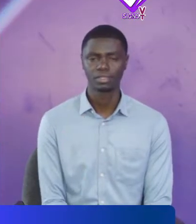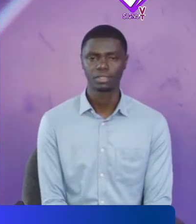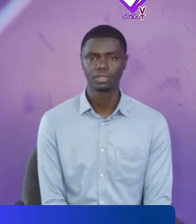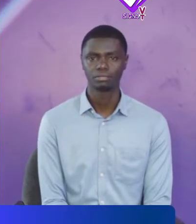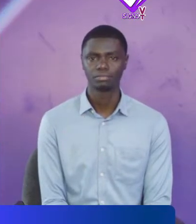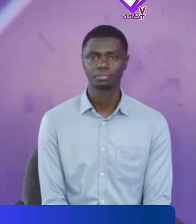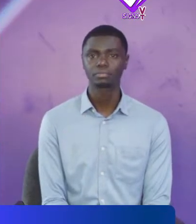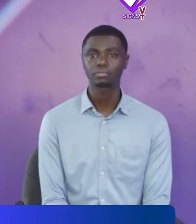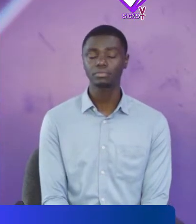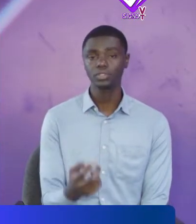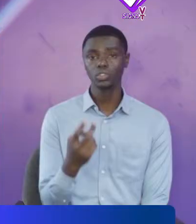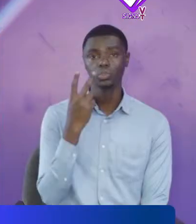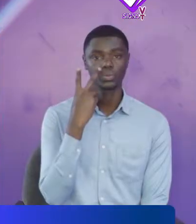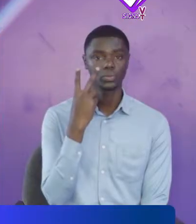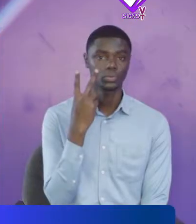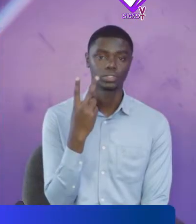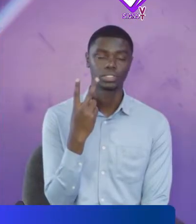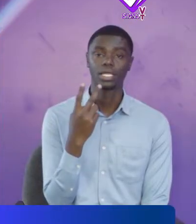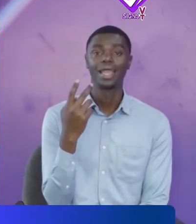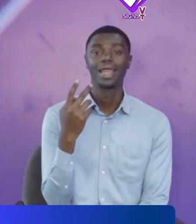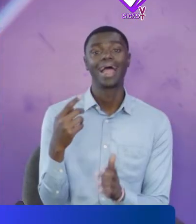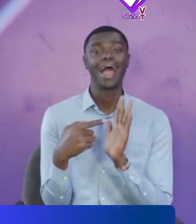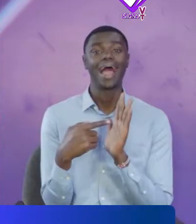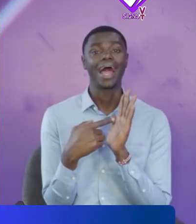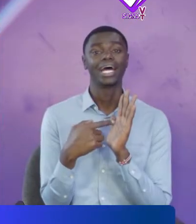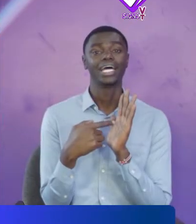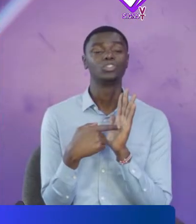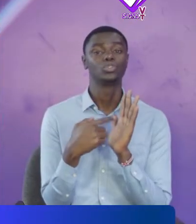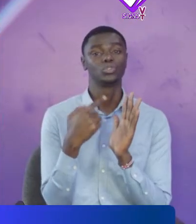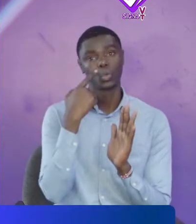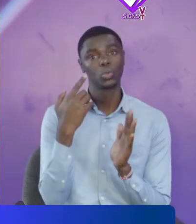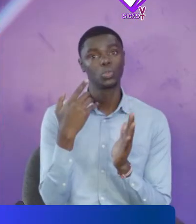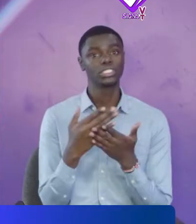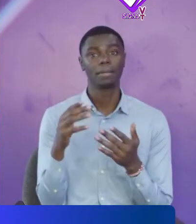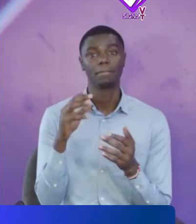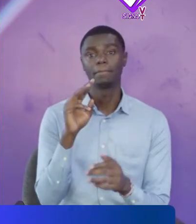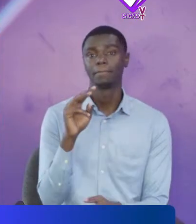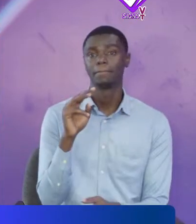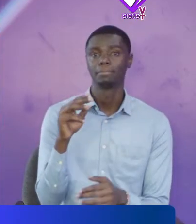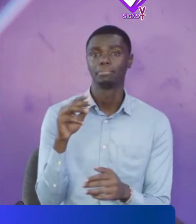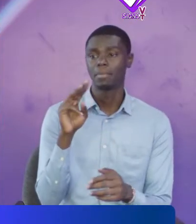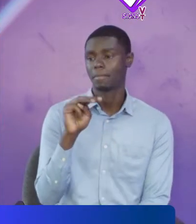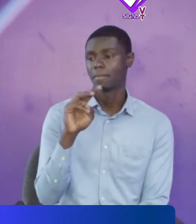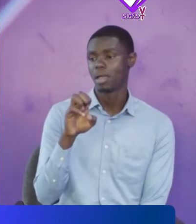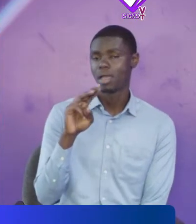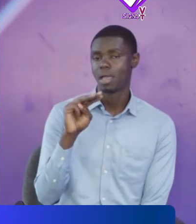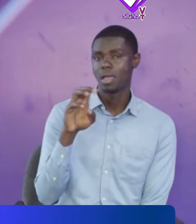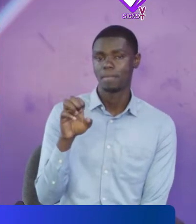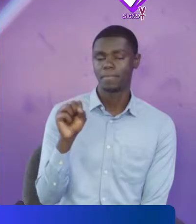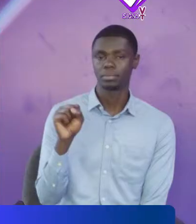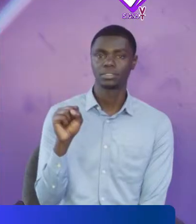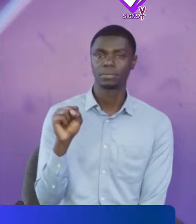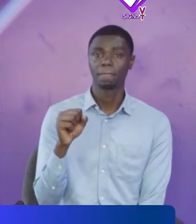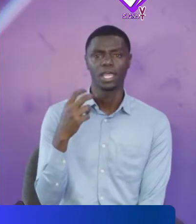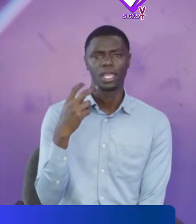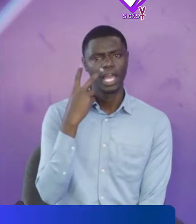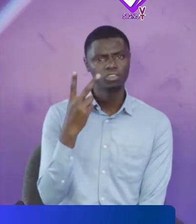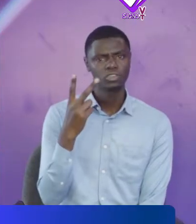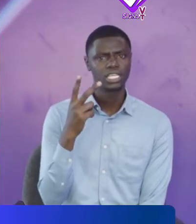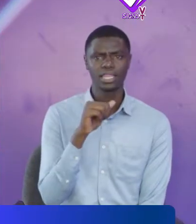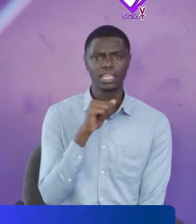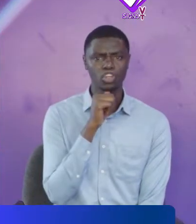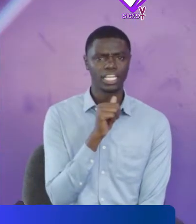So you see, that's interesting. I saw some memes circulating in the social media. Yeah. I don't know if you've ever seen the